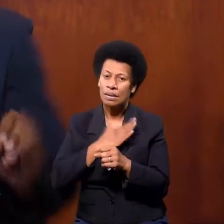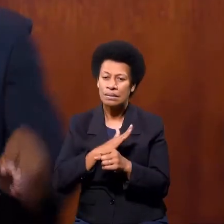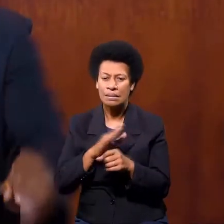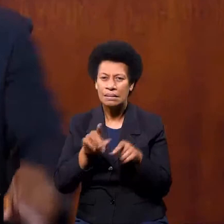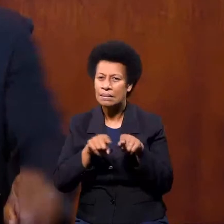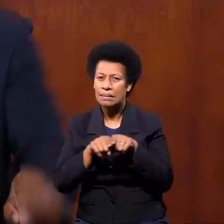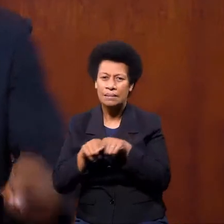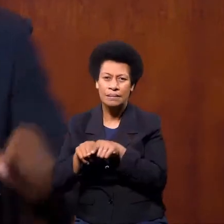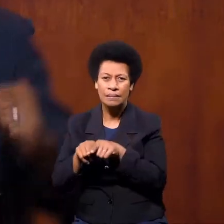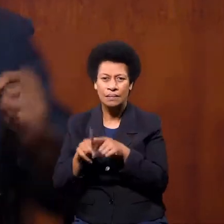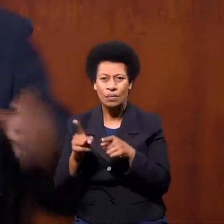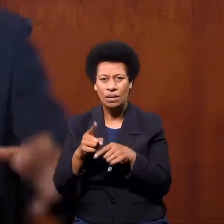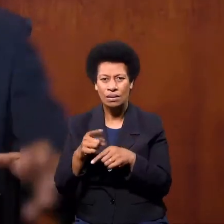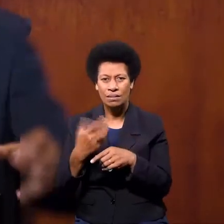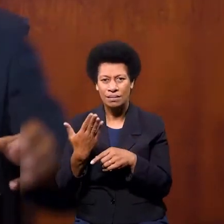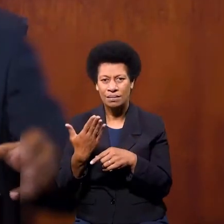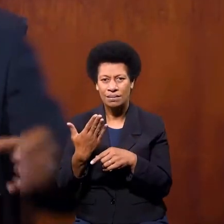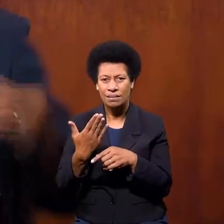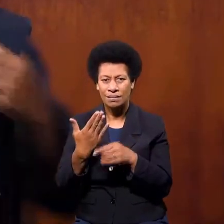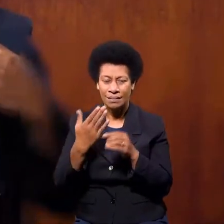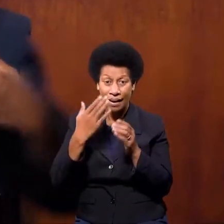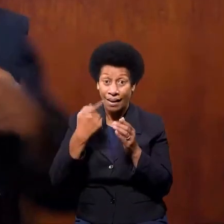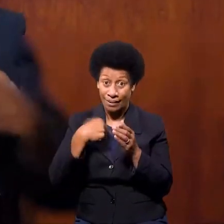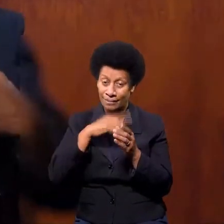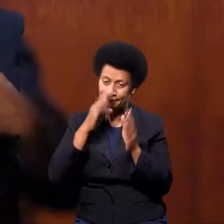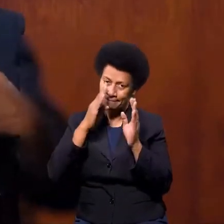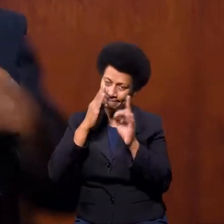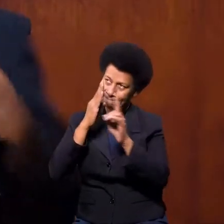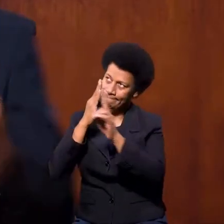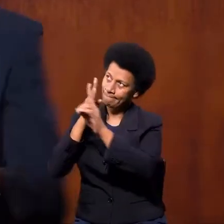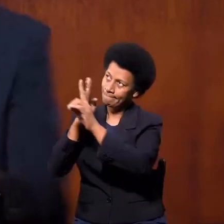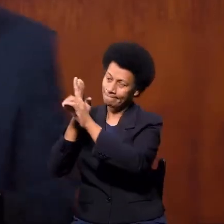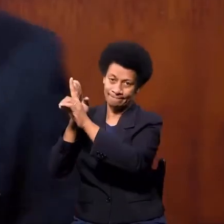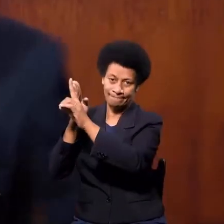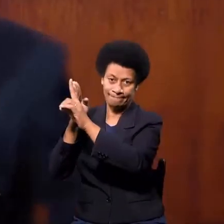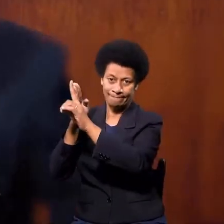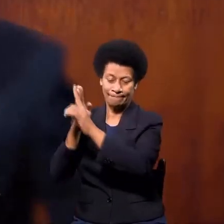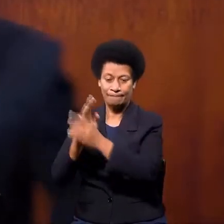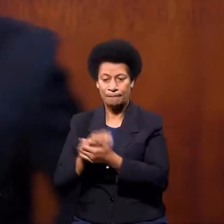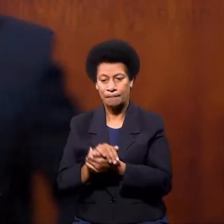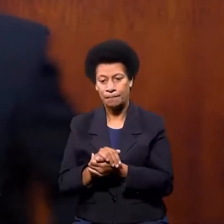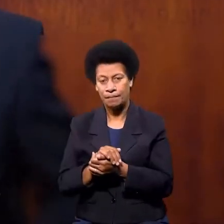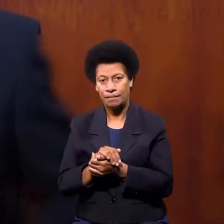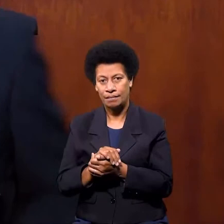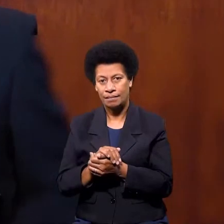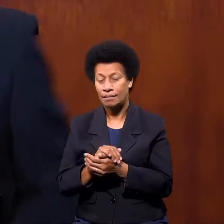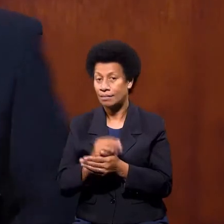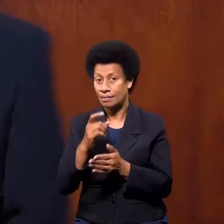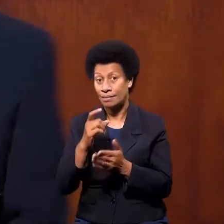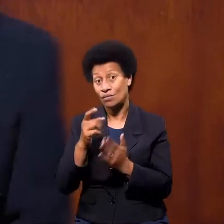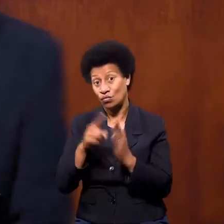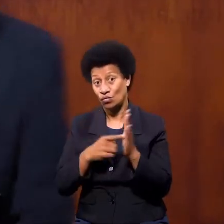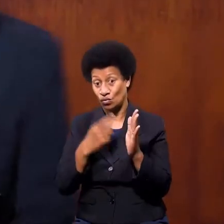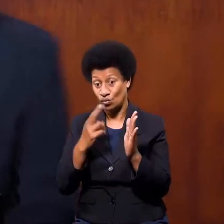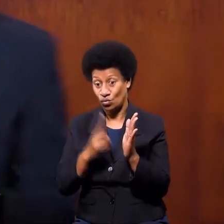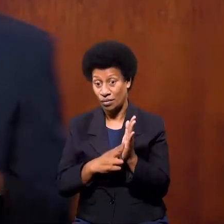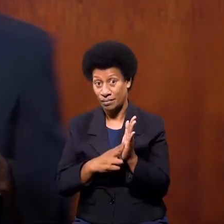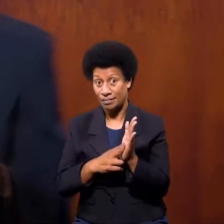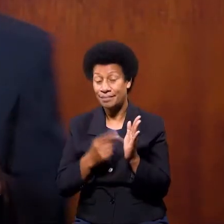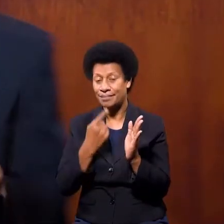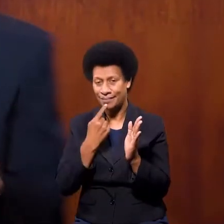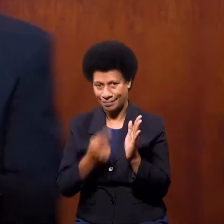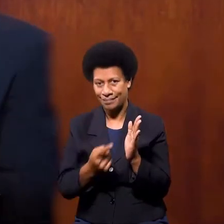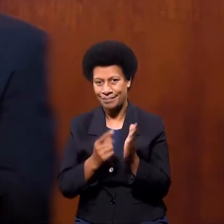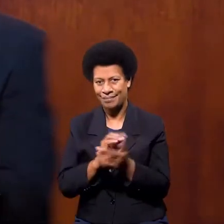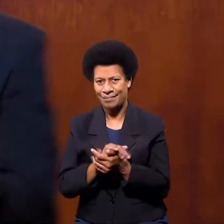wanted to like draw or attract their love towards him. Okay, so there in 1 John chapter 4 verse 19, you will find that before